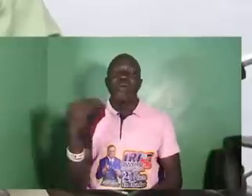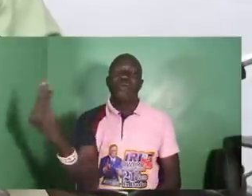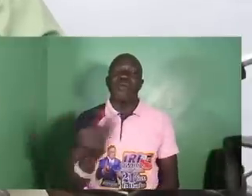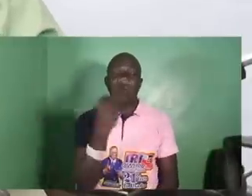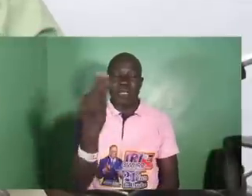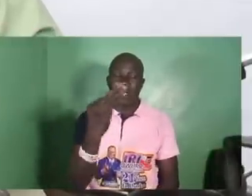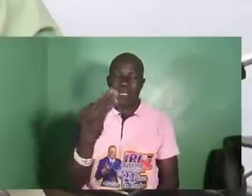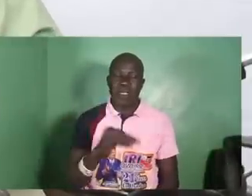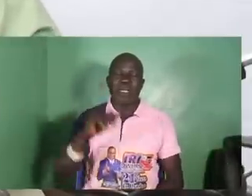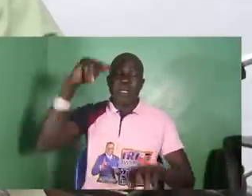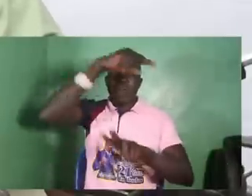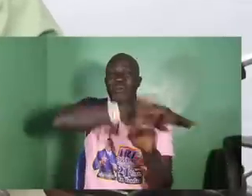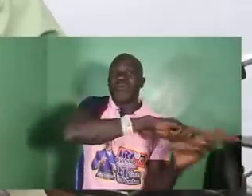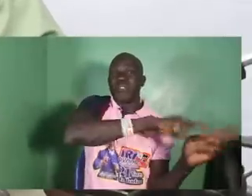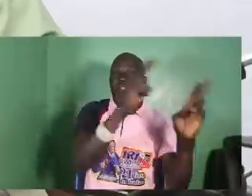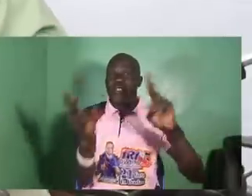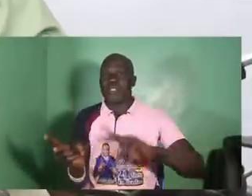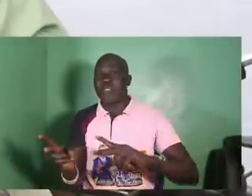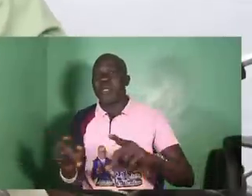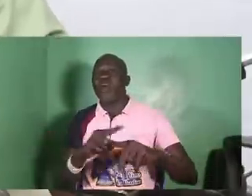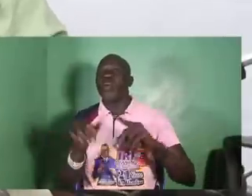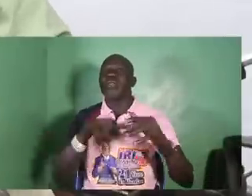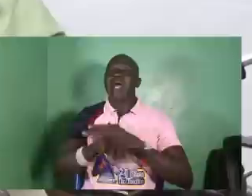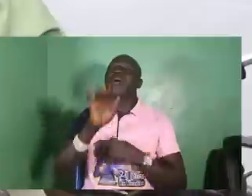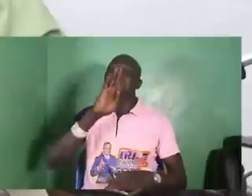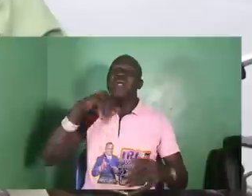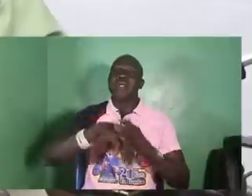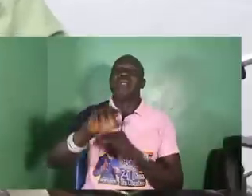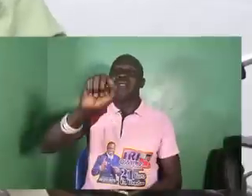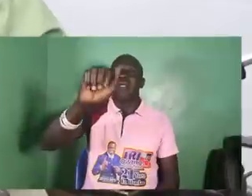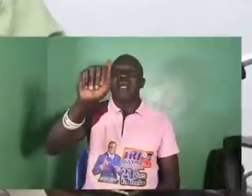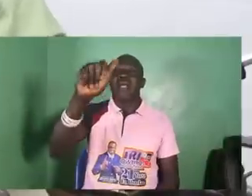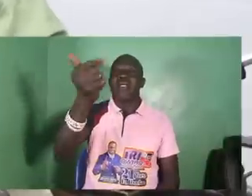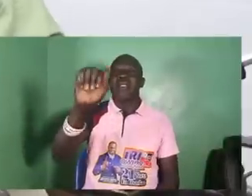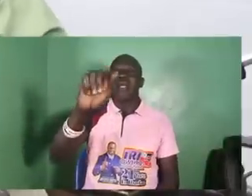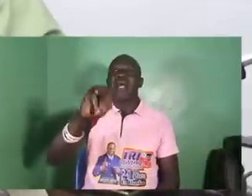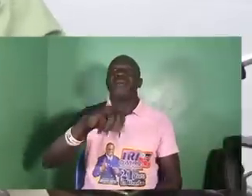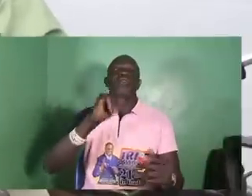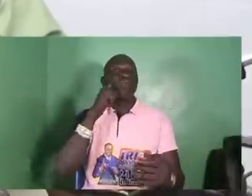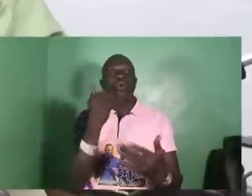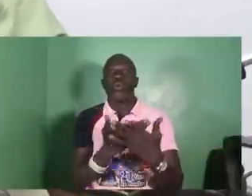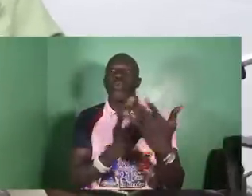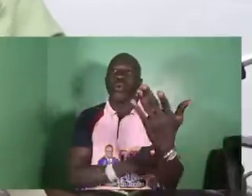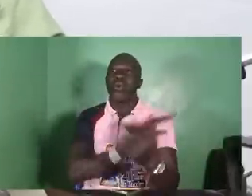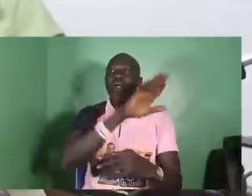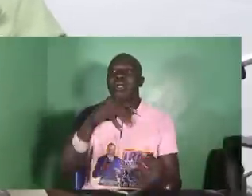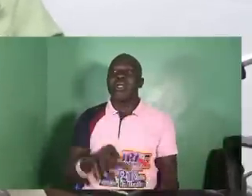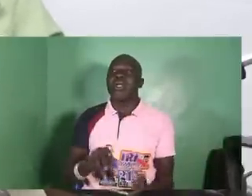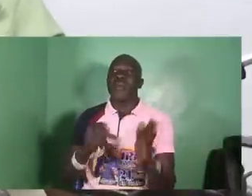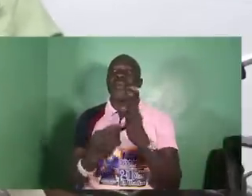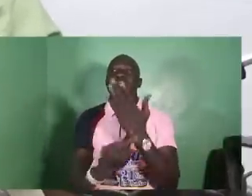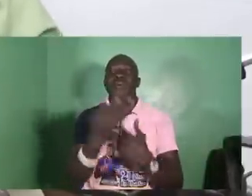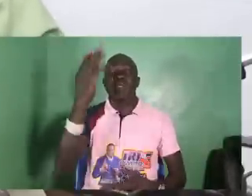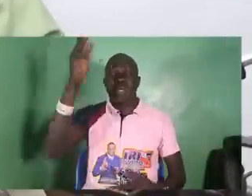Friday. So be a vigil. Mama one saga. Ma be shaga. La ro la ba kana. Tomorrow morning. E pade si one be.